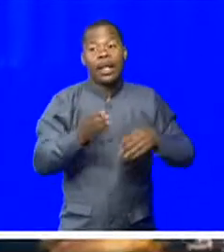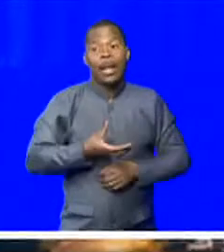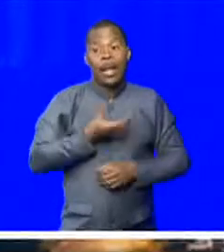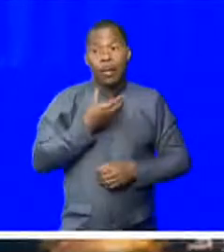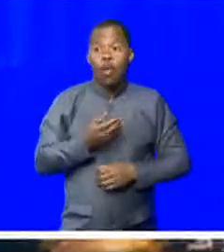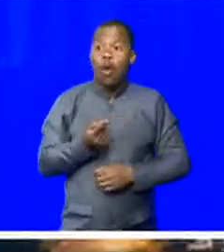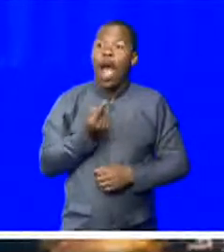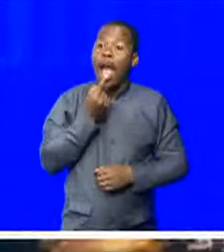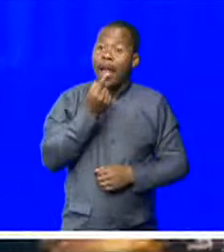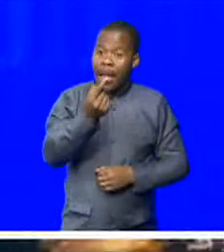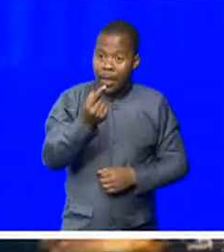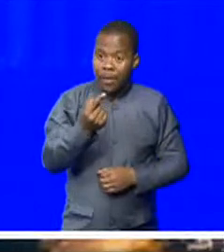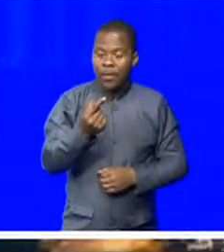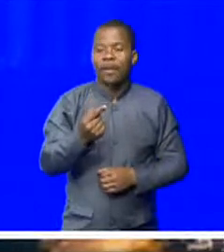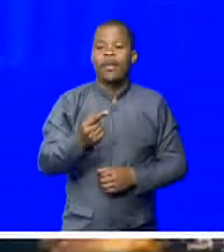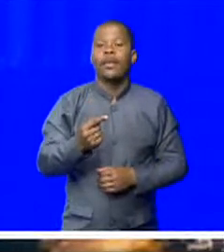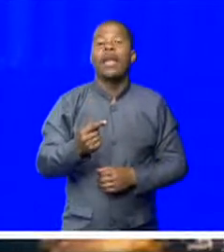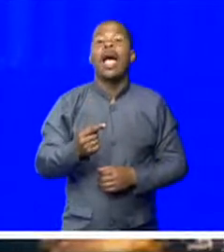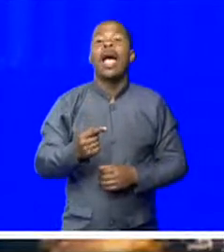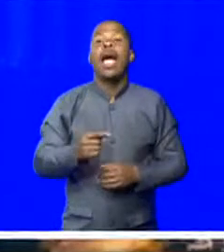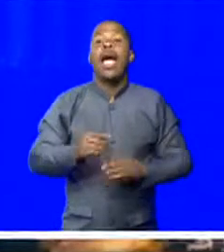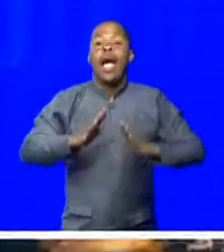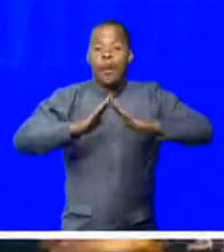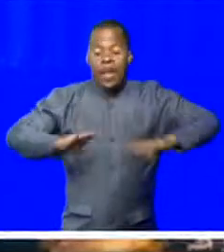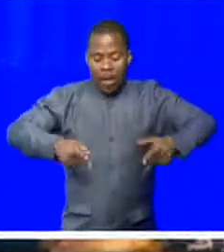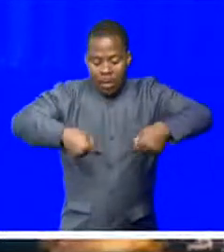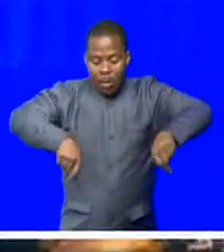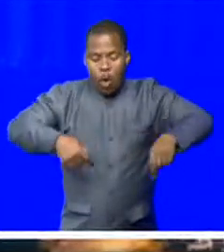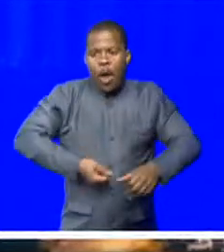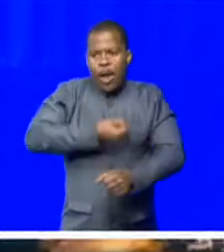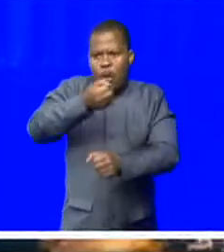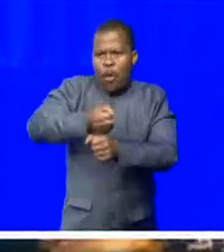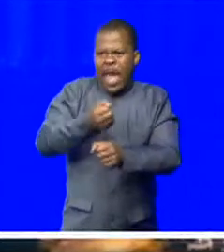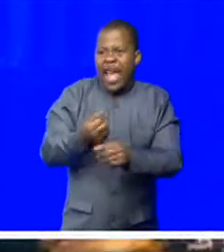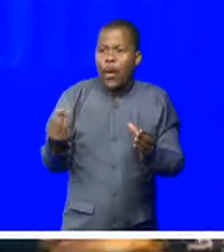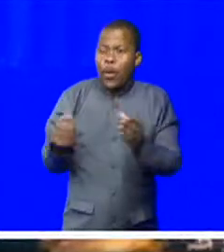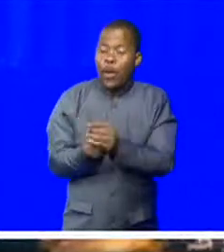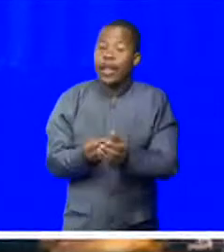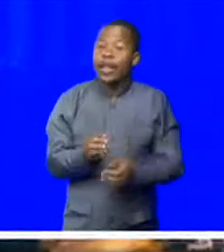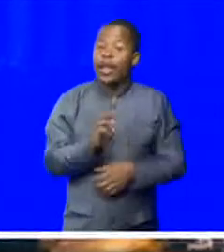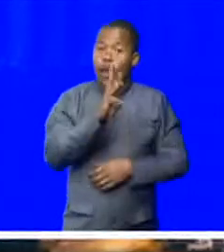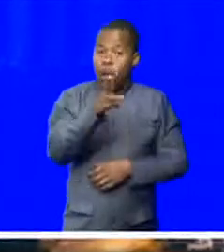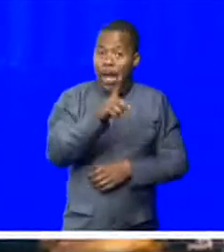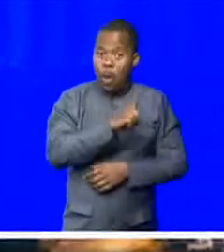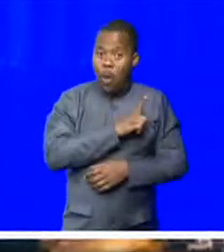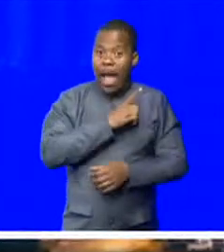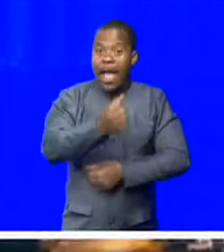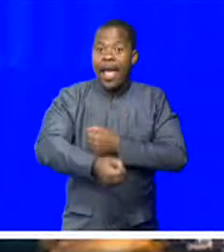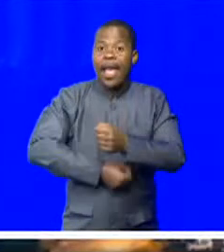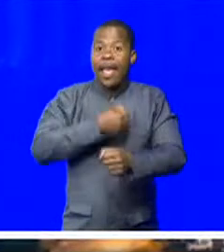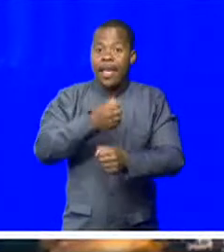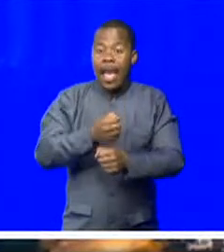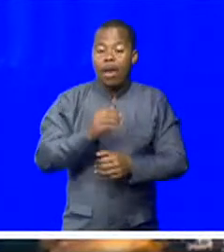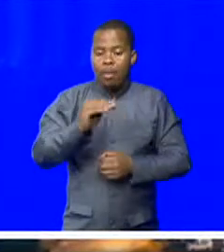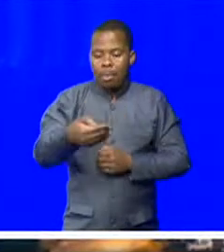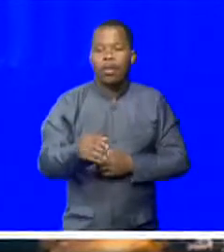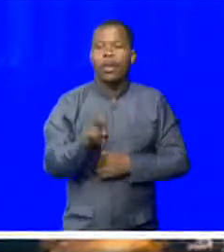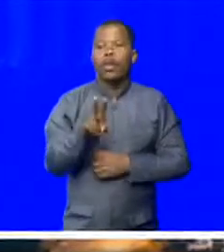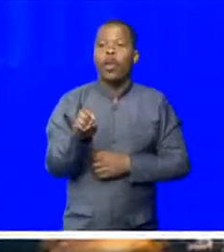is working with the Ministry of Sports, Culture and Youth Affairs to have the ministry's budget allocation increased for